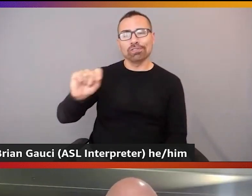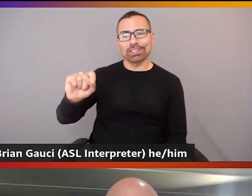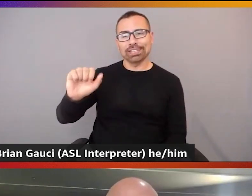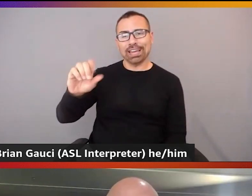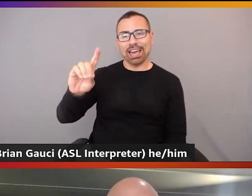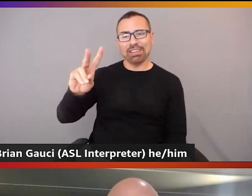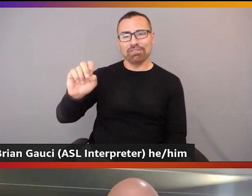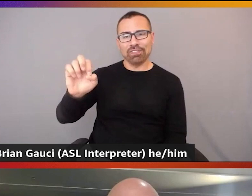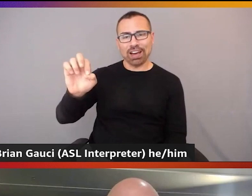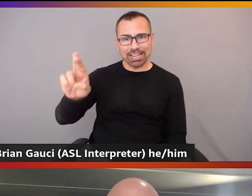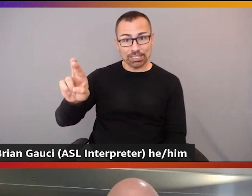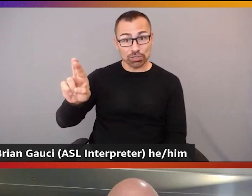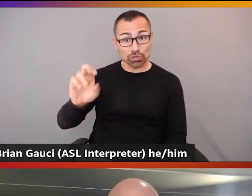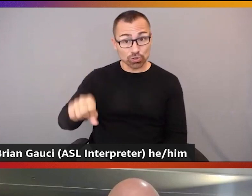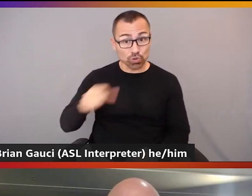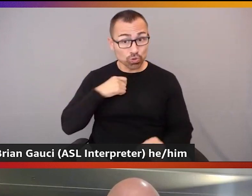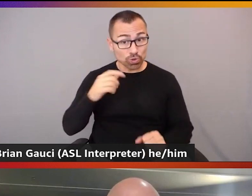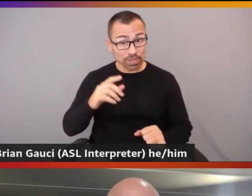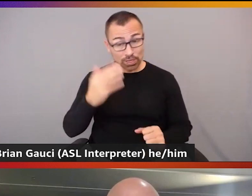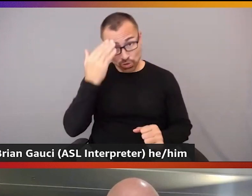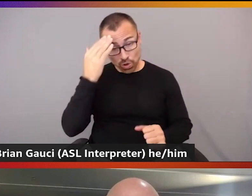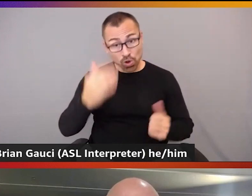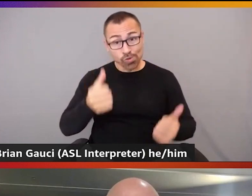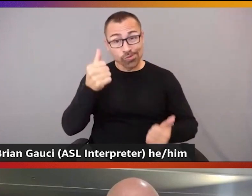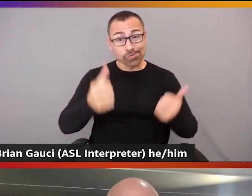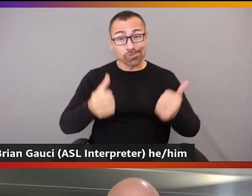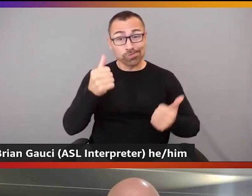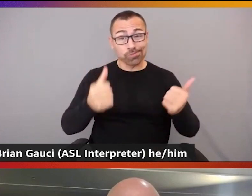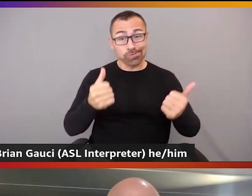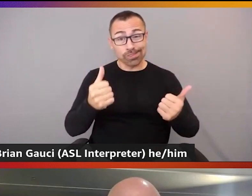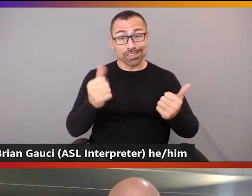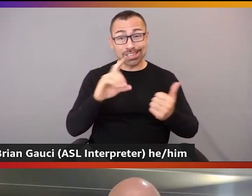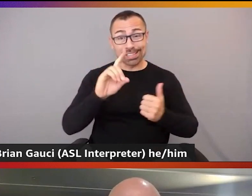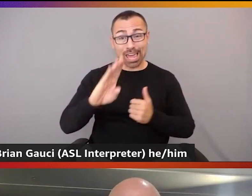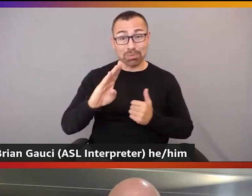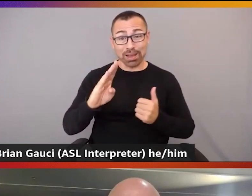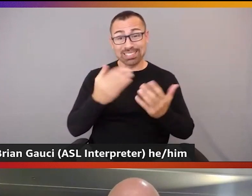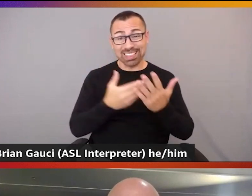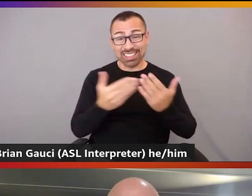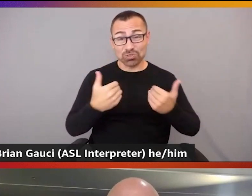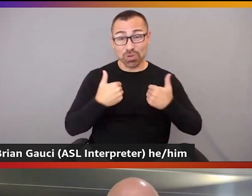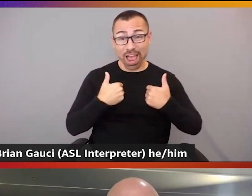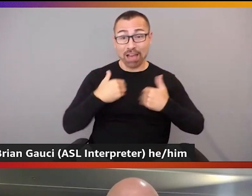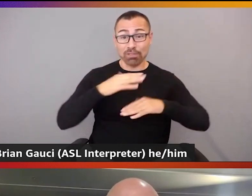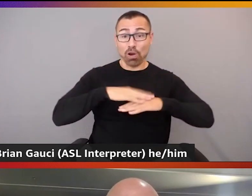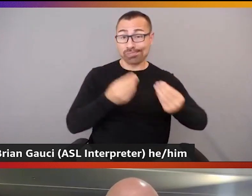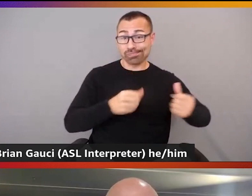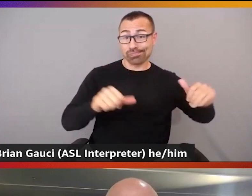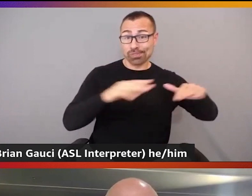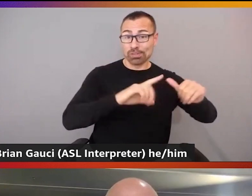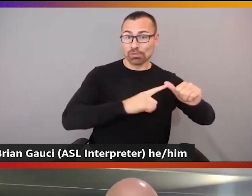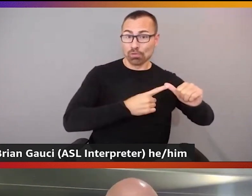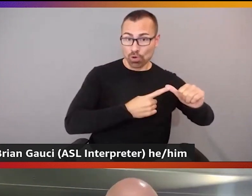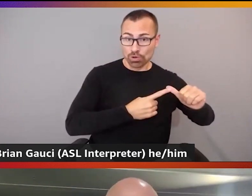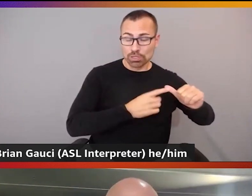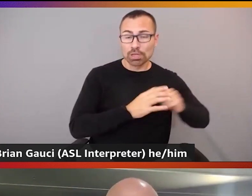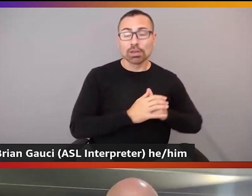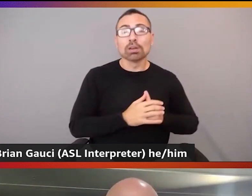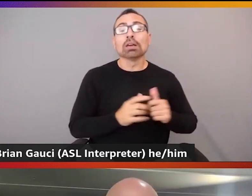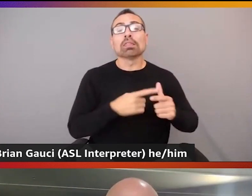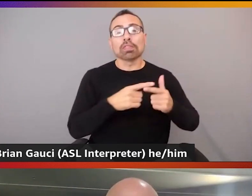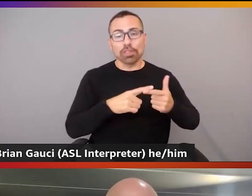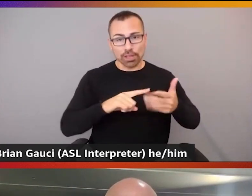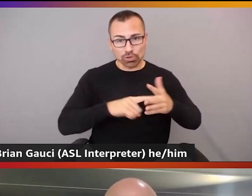so you know what it is you do have before you even get that migration going. And your next step, once you find out what you have, is to